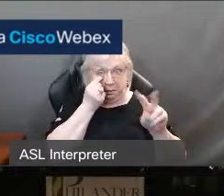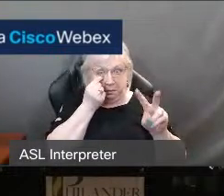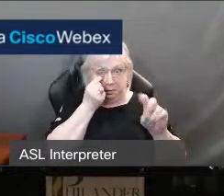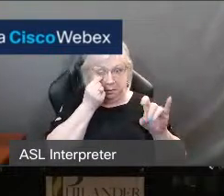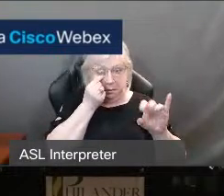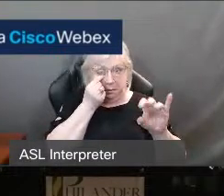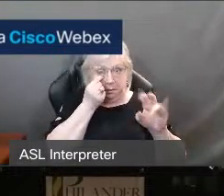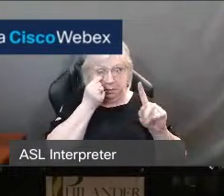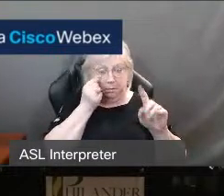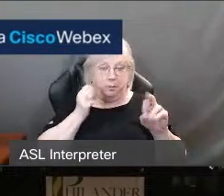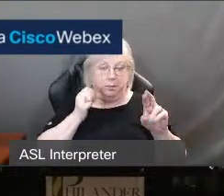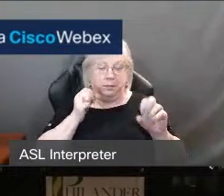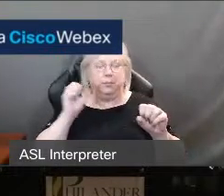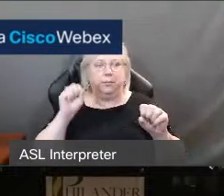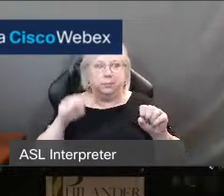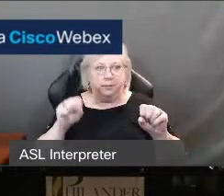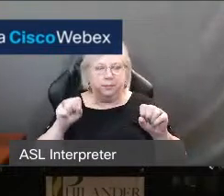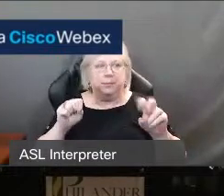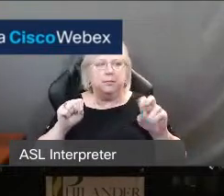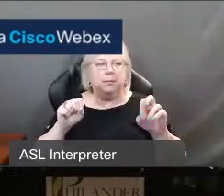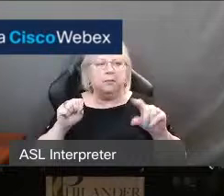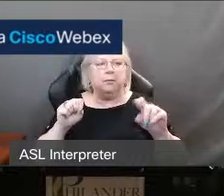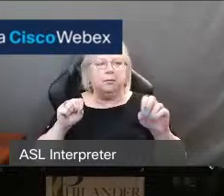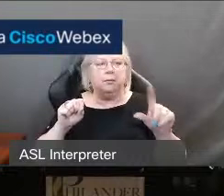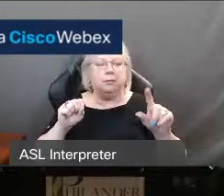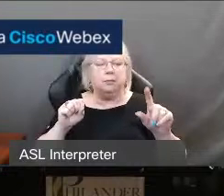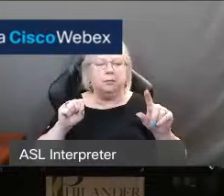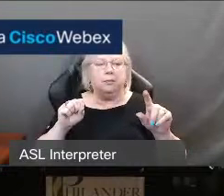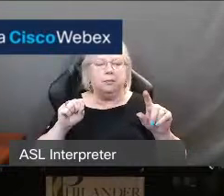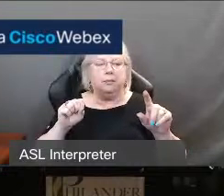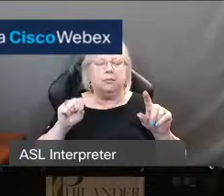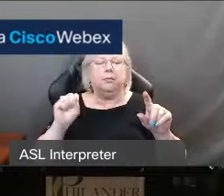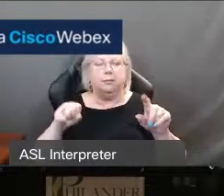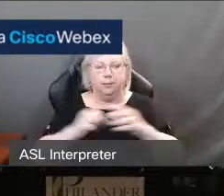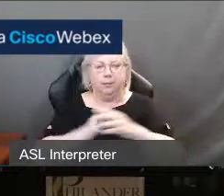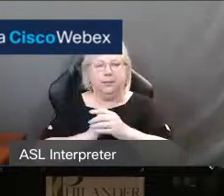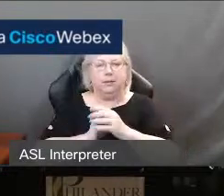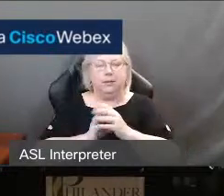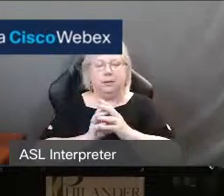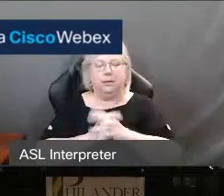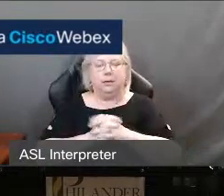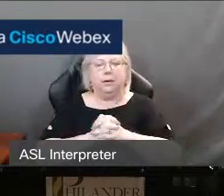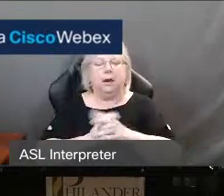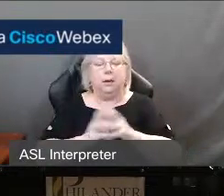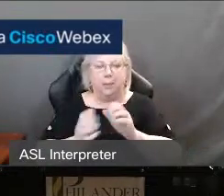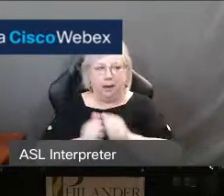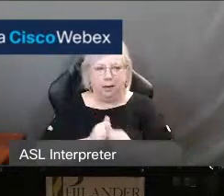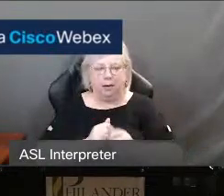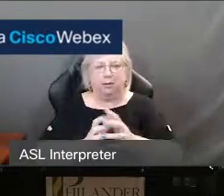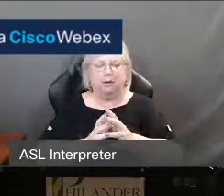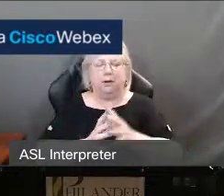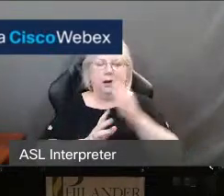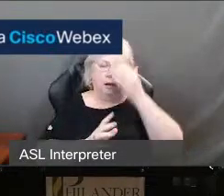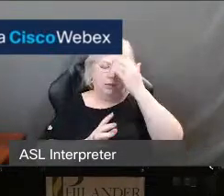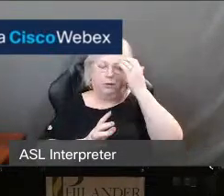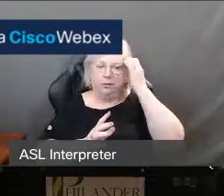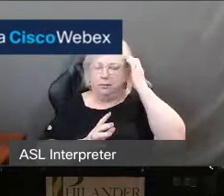Vickers, Yes. and Vogel. Yes. Motion passes.